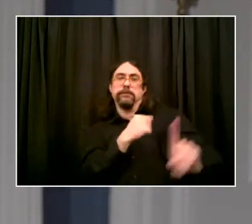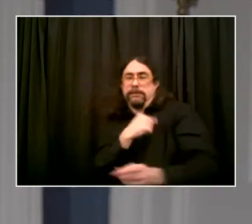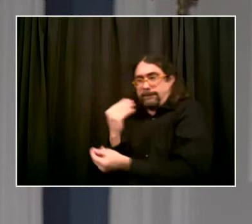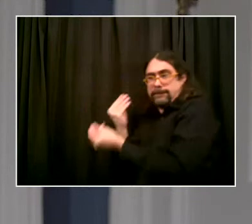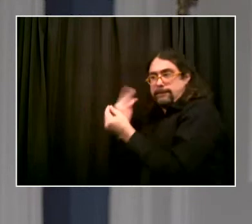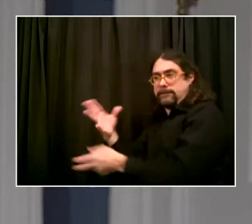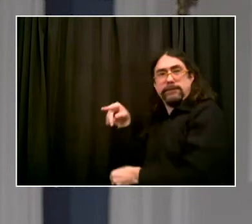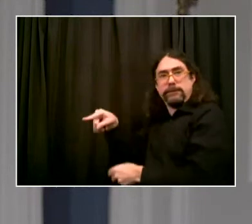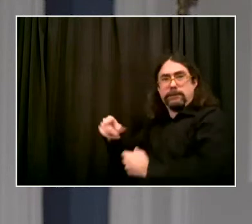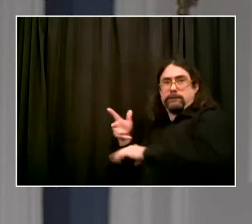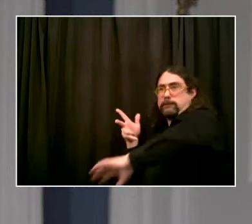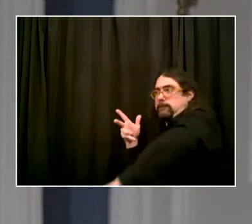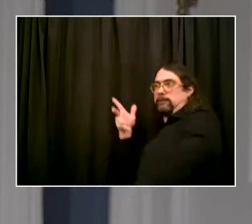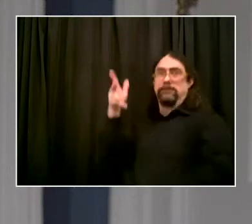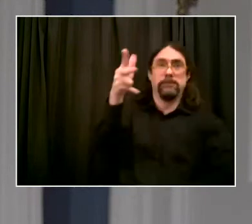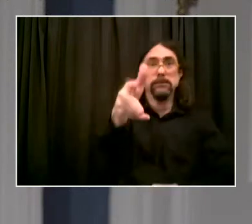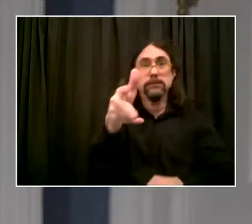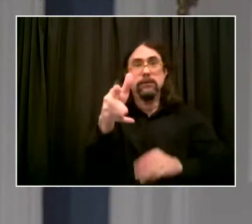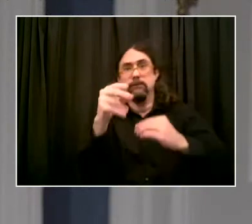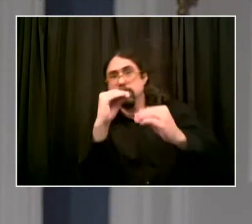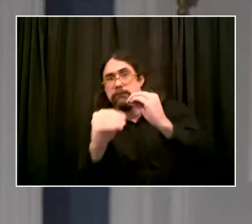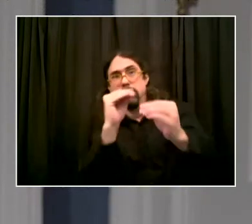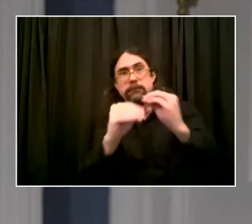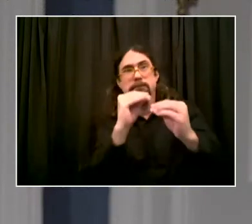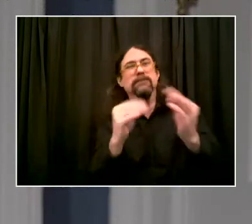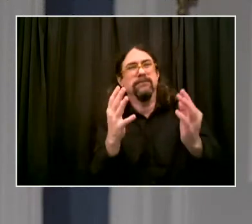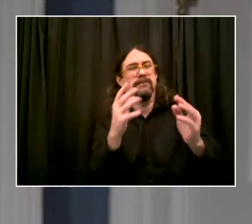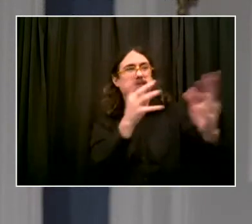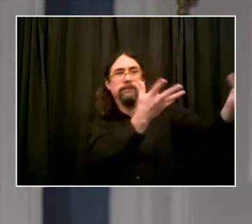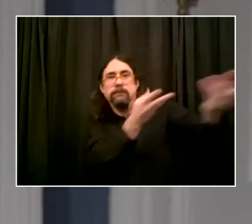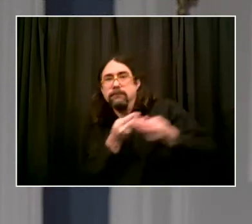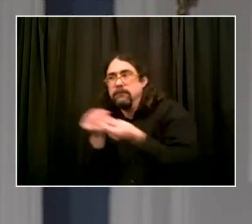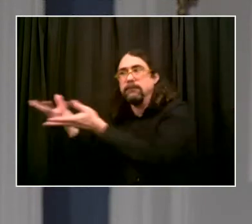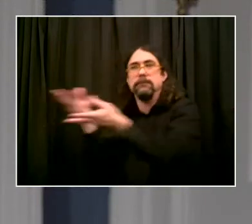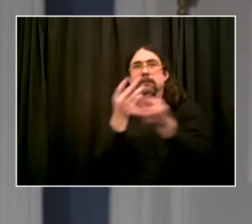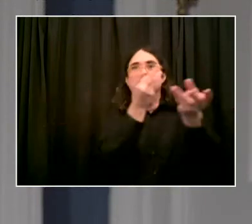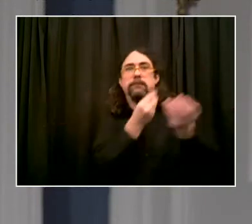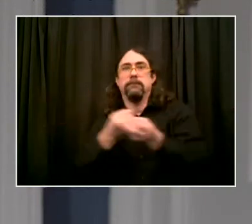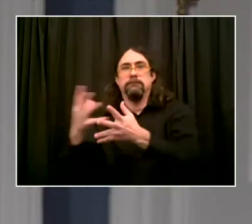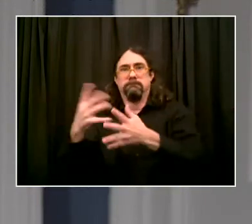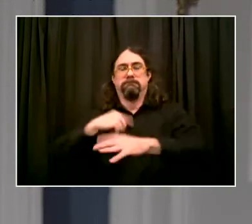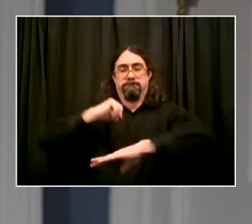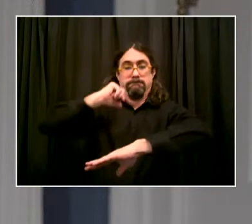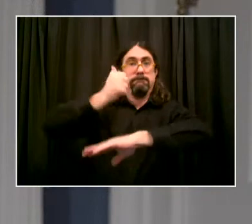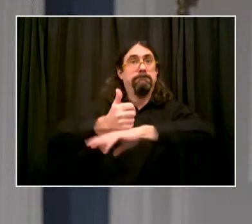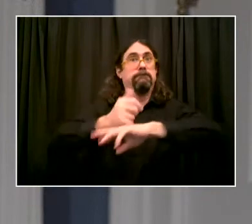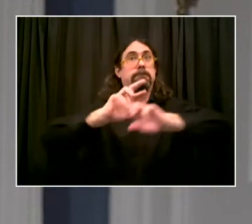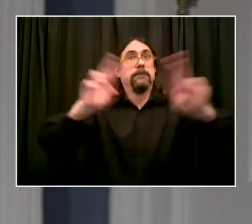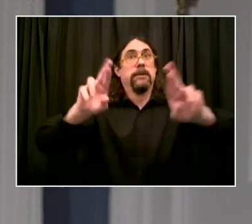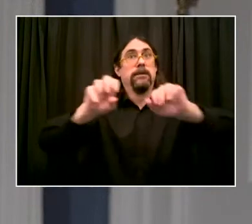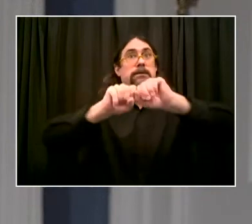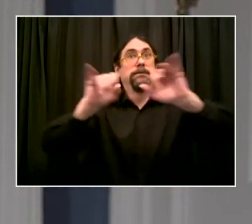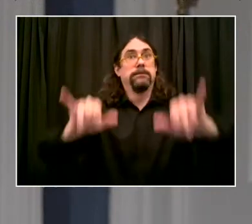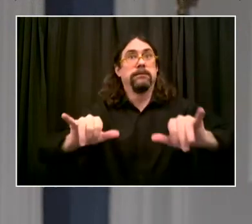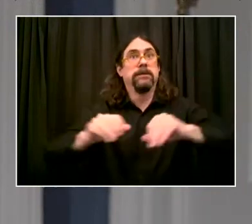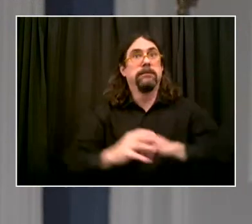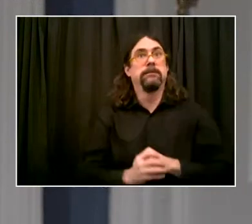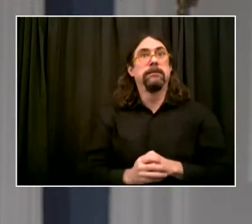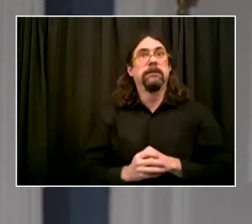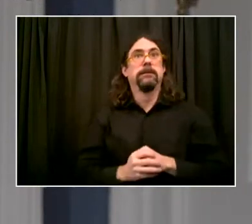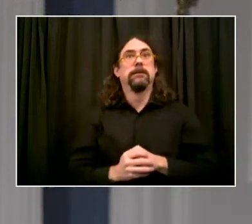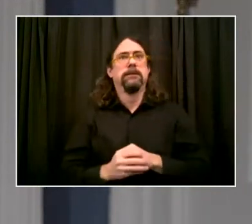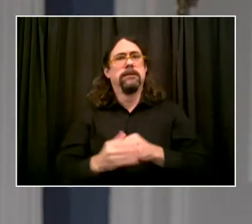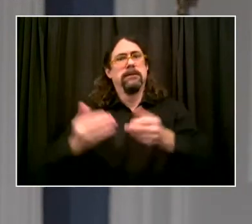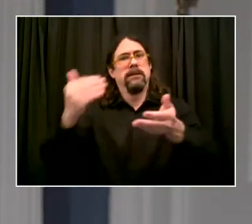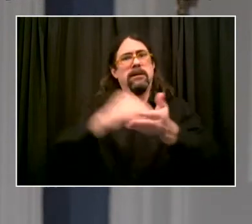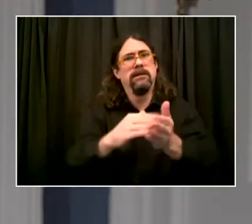be in effect for Monday and Tuesday. And again, I can't say enough, travel conditions tomorrow are going to be dangerous, and your safety is our